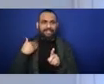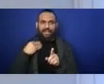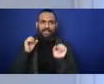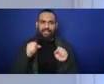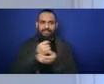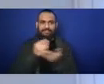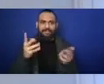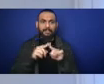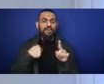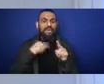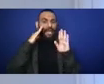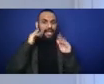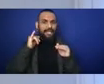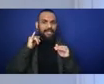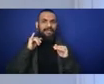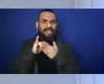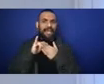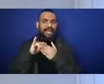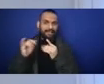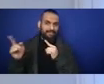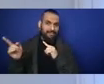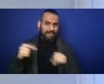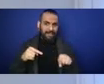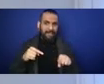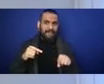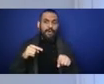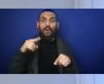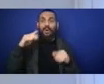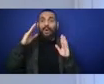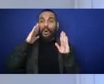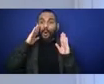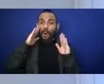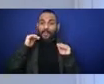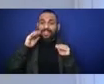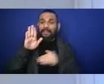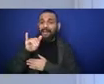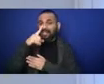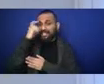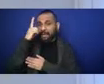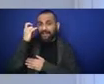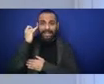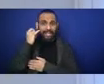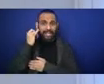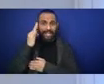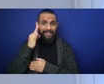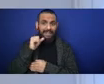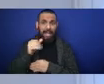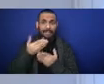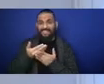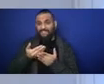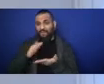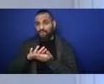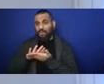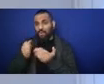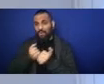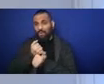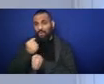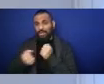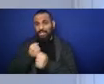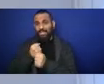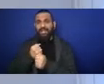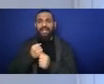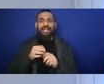one particular vaccine. The Moderna and the Johnson and Johnson, you have to be 18 years of age and older. So right now, that's as young as we can